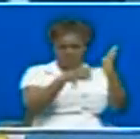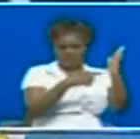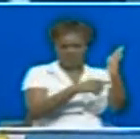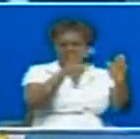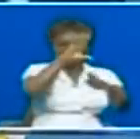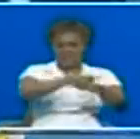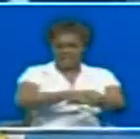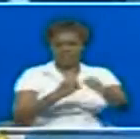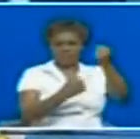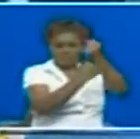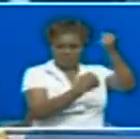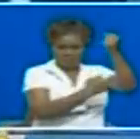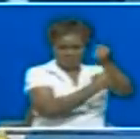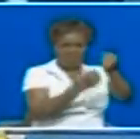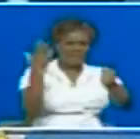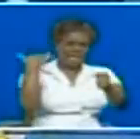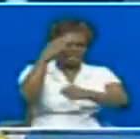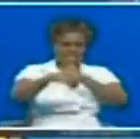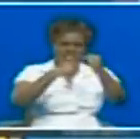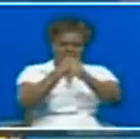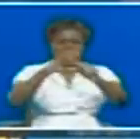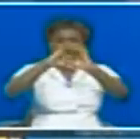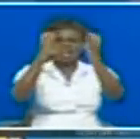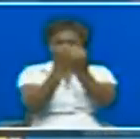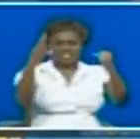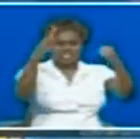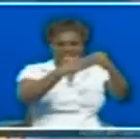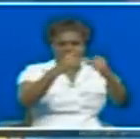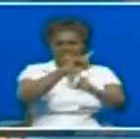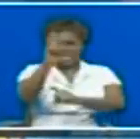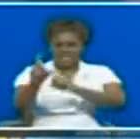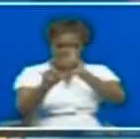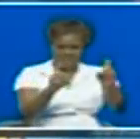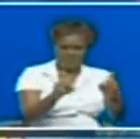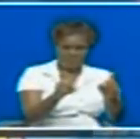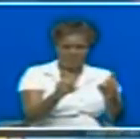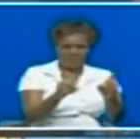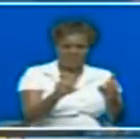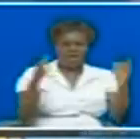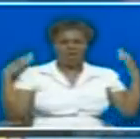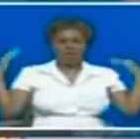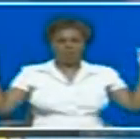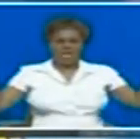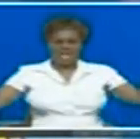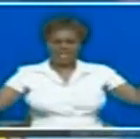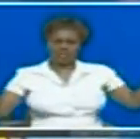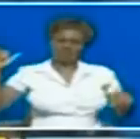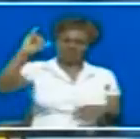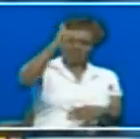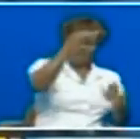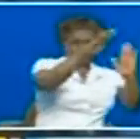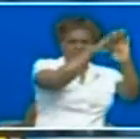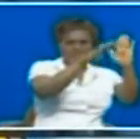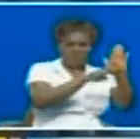350 marks or more in the last year's KCP exams were eligible. The Wings to Fly program